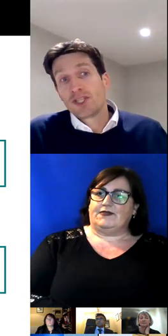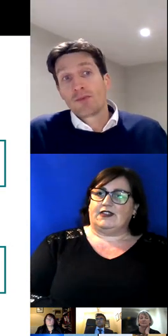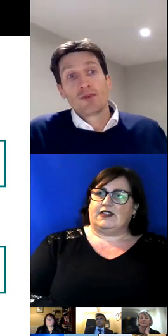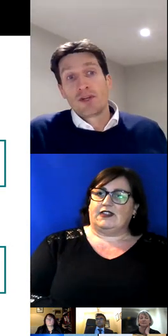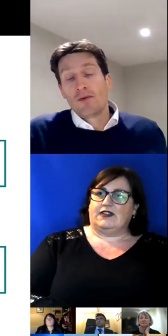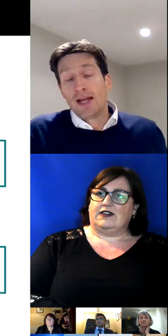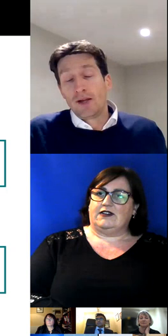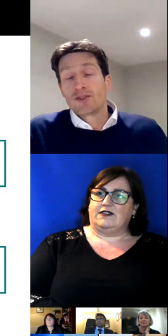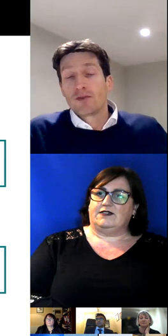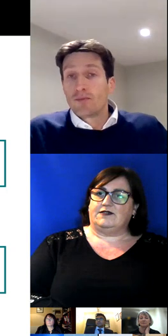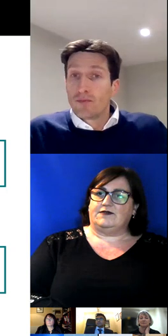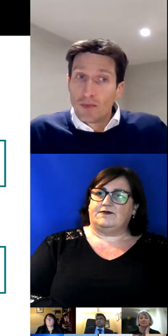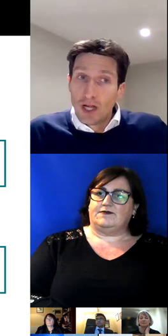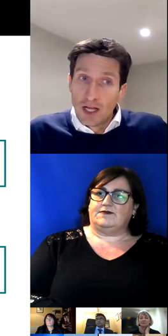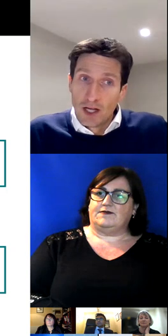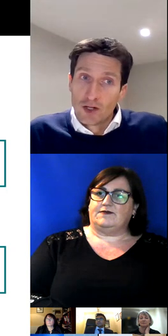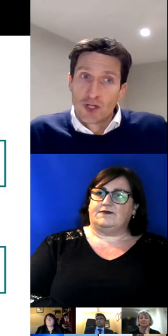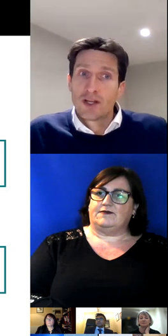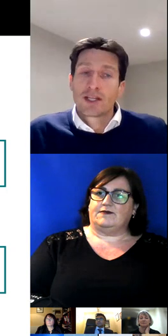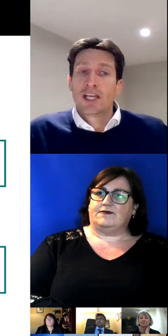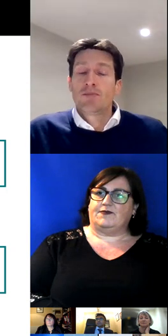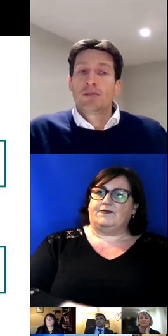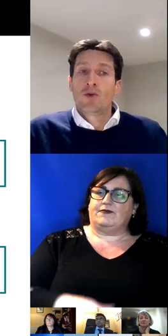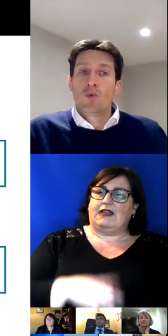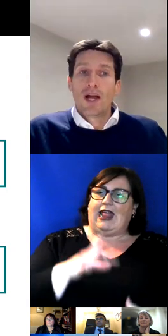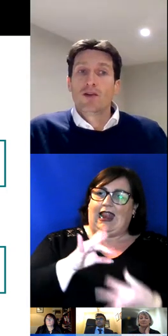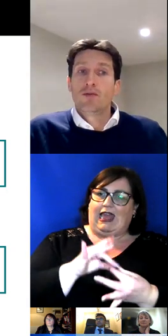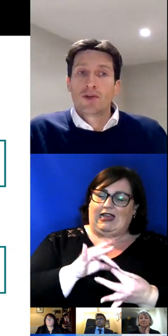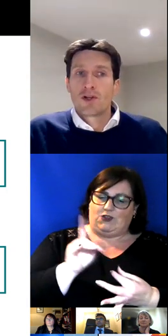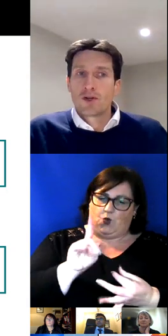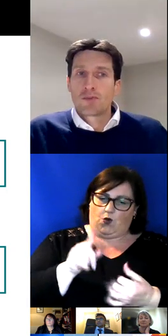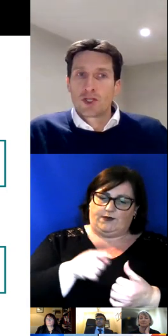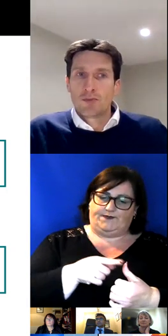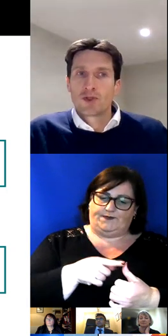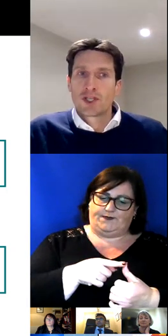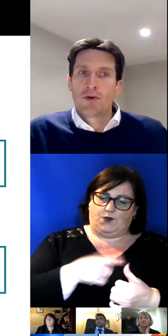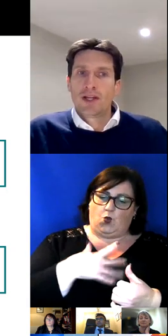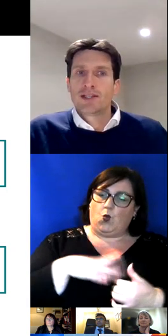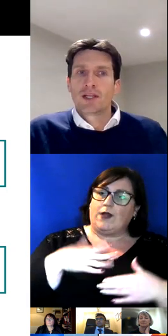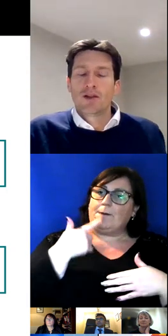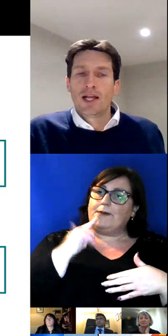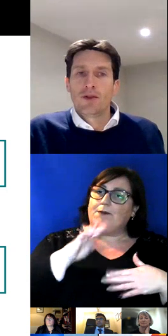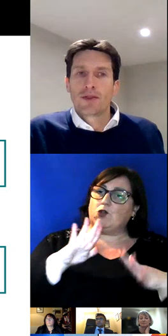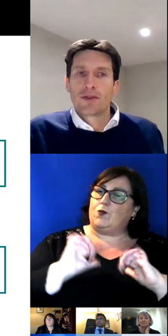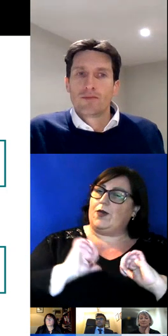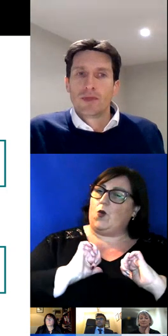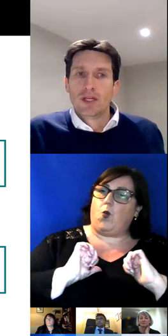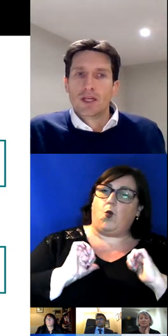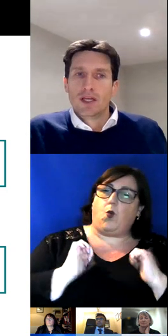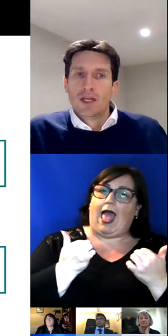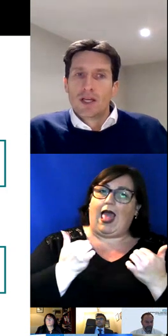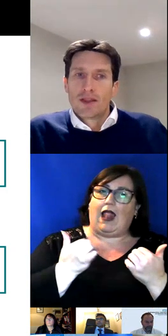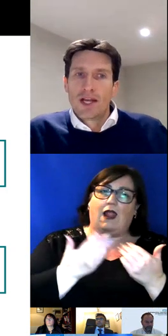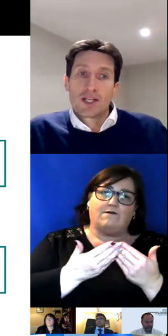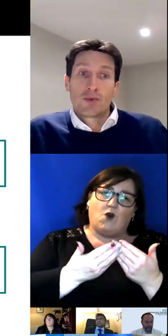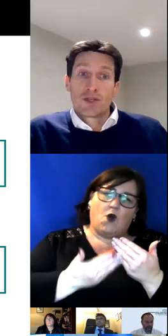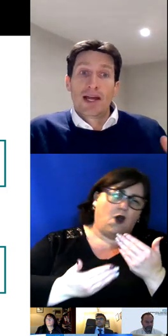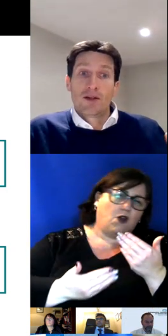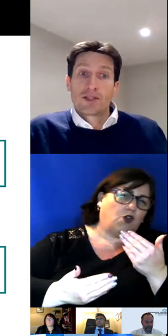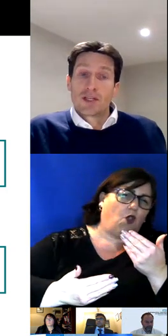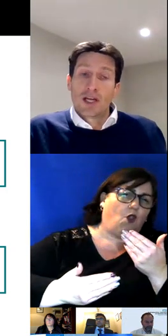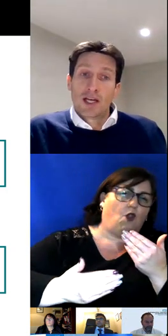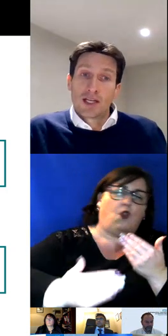The principles are around trying to keep people well for as long as possible, so preventing ill health. The